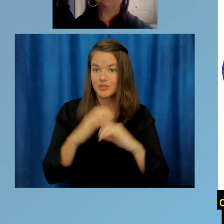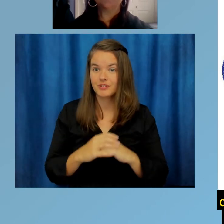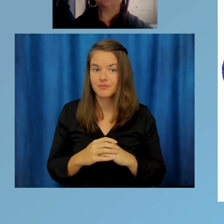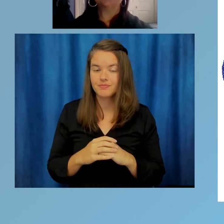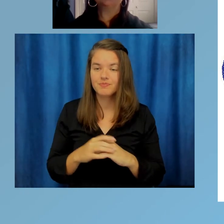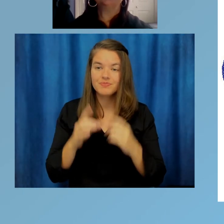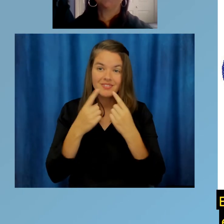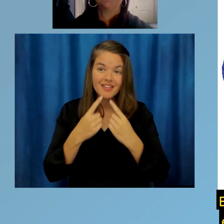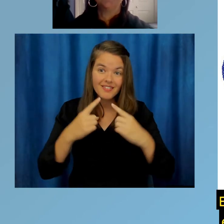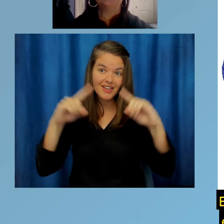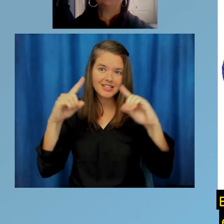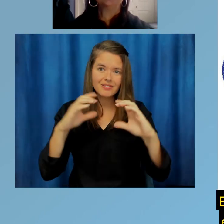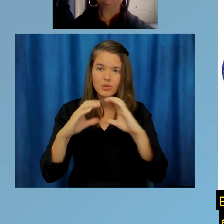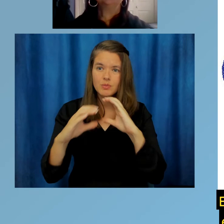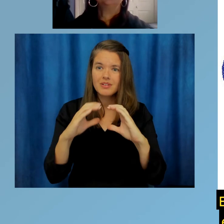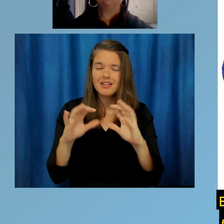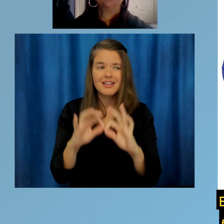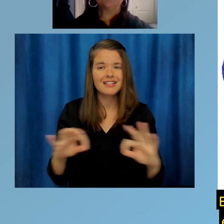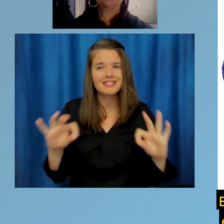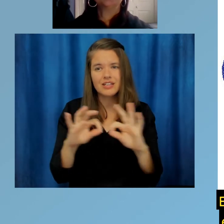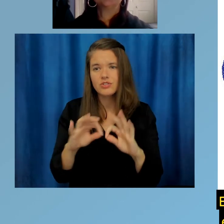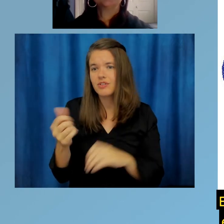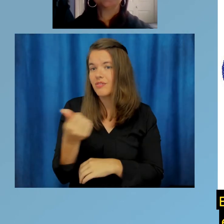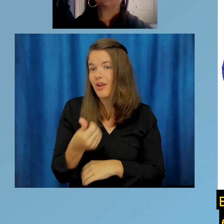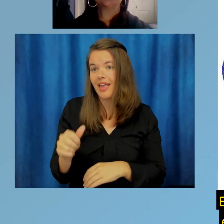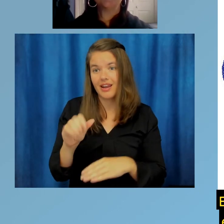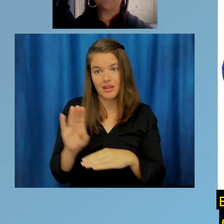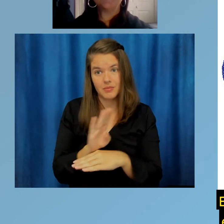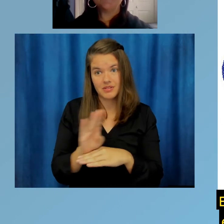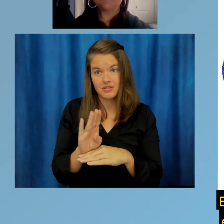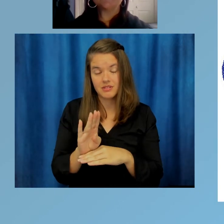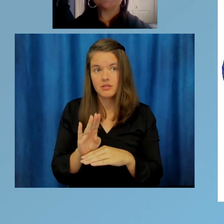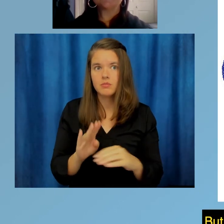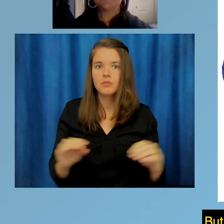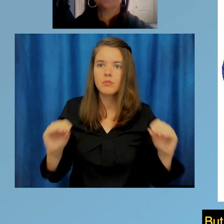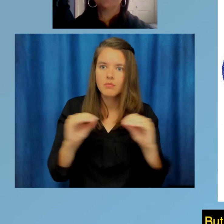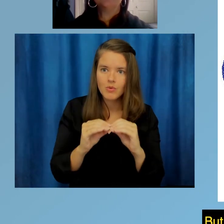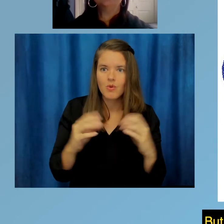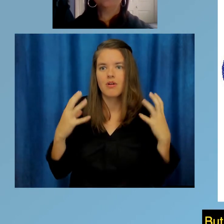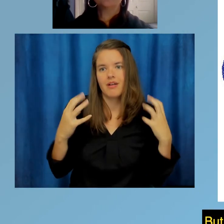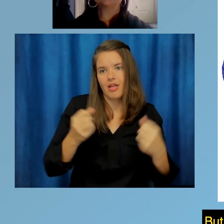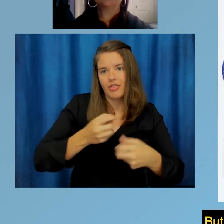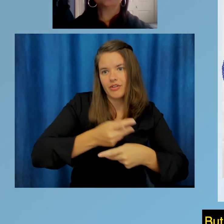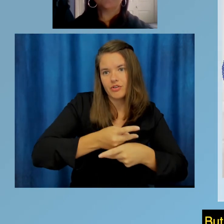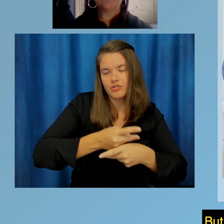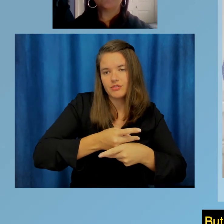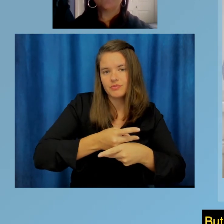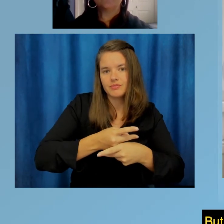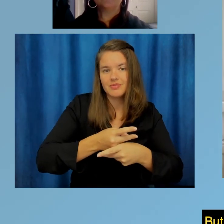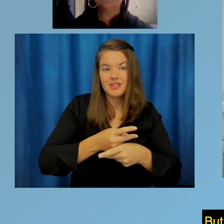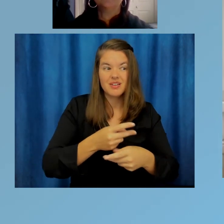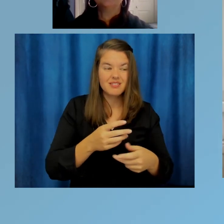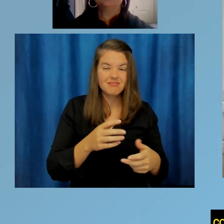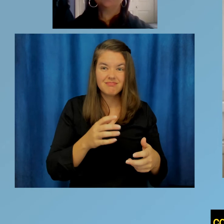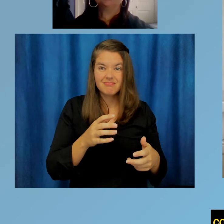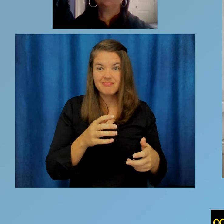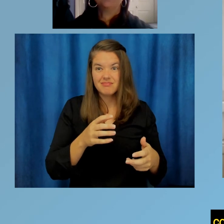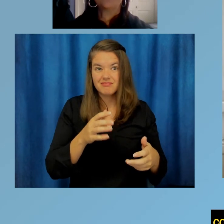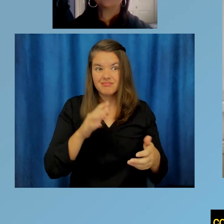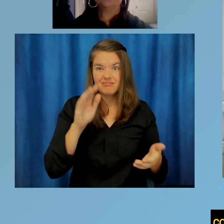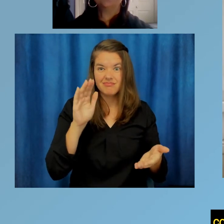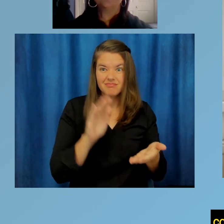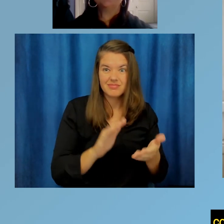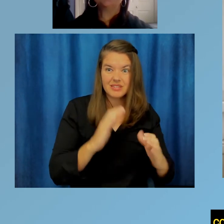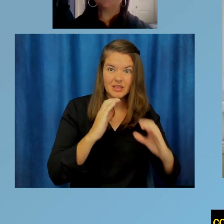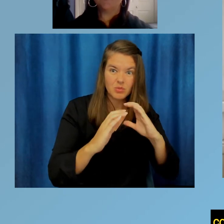effective communication. Effective communication is essential in any business, but even more so in healthcare. The effects